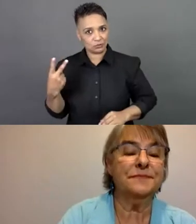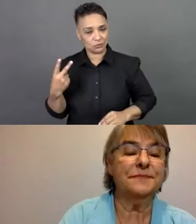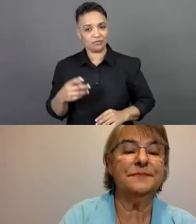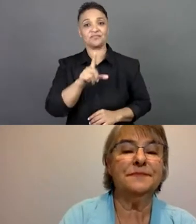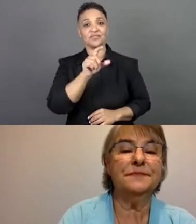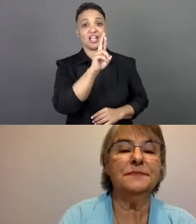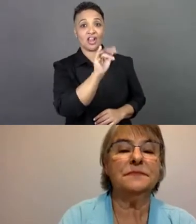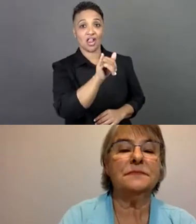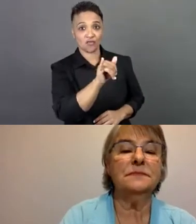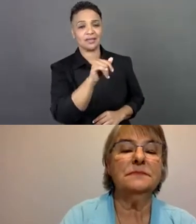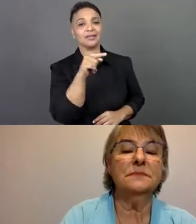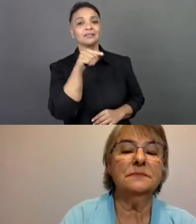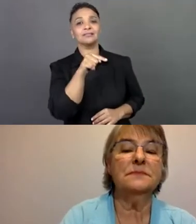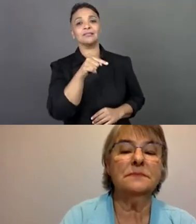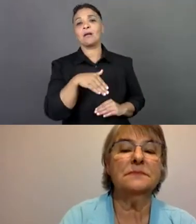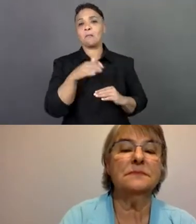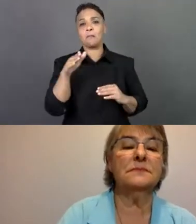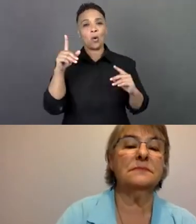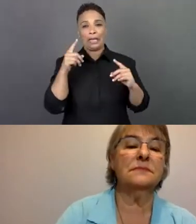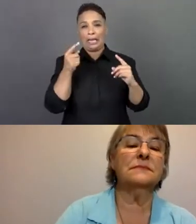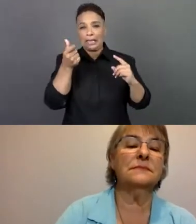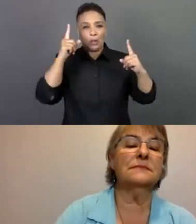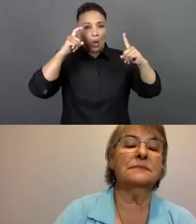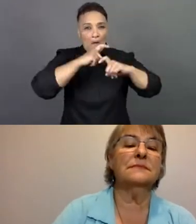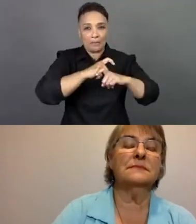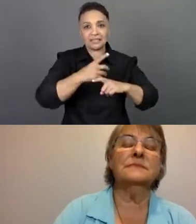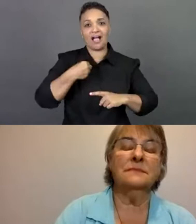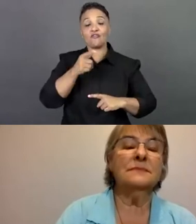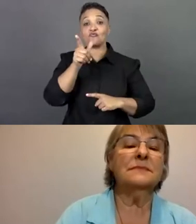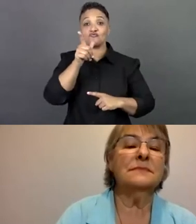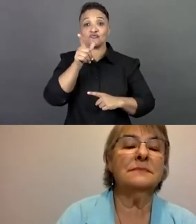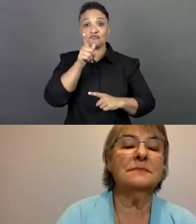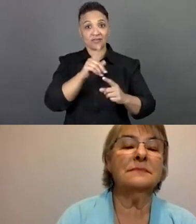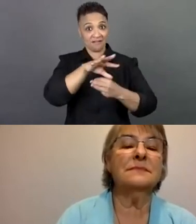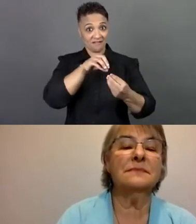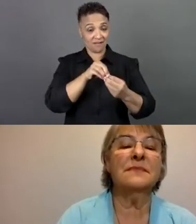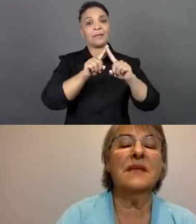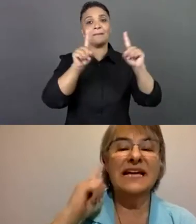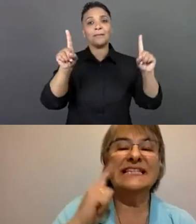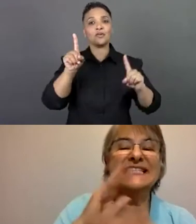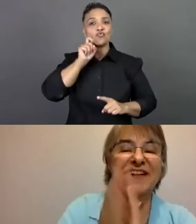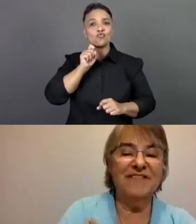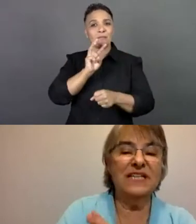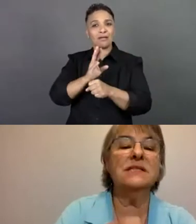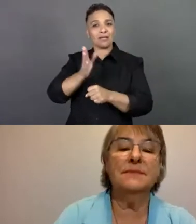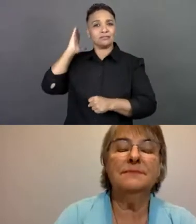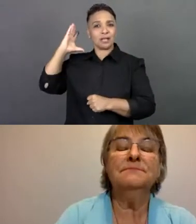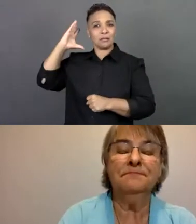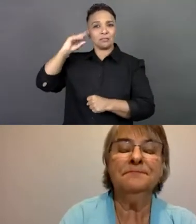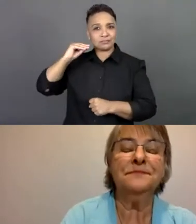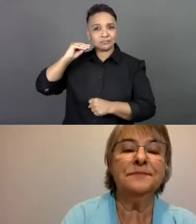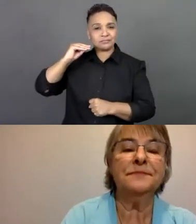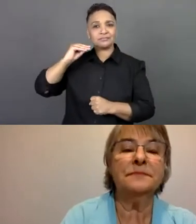Larry was a little bit more complex. There was hearing family, but then the grandmother ended up losing her hearing,